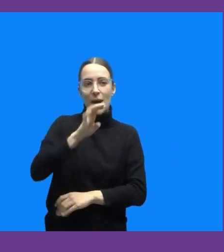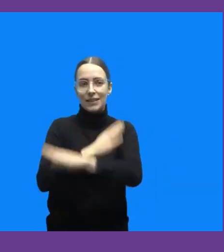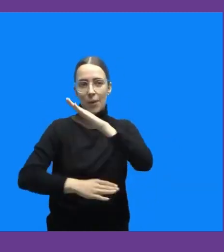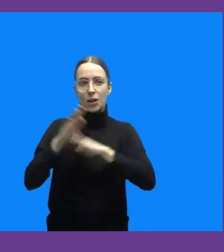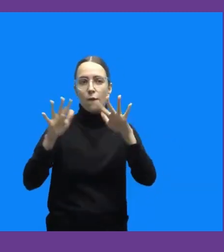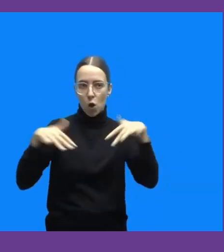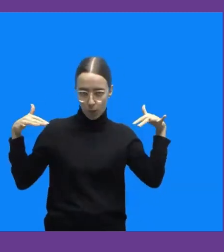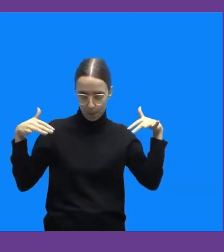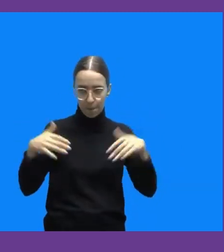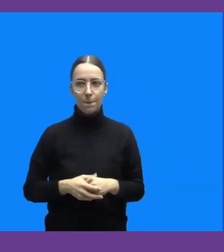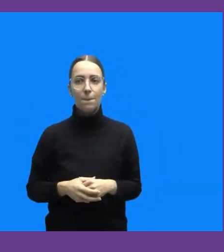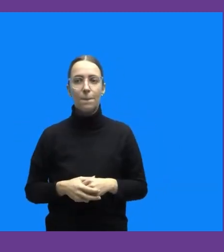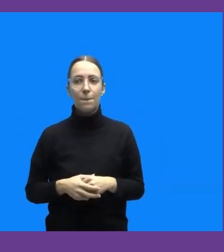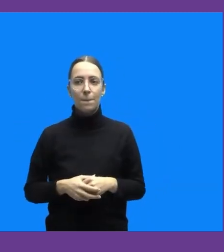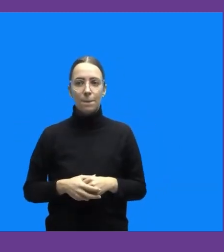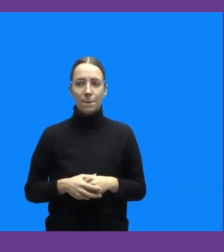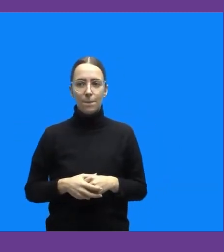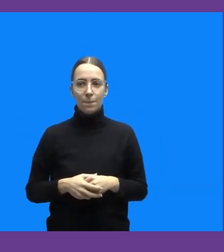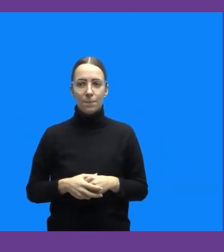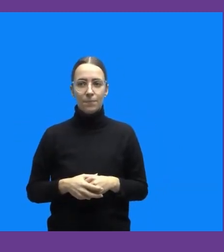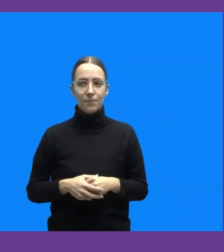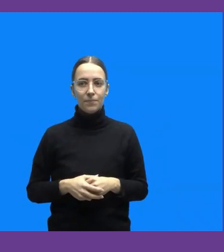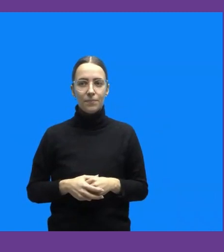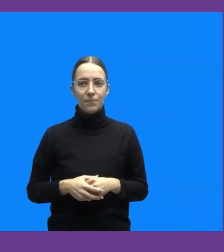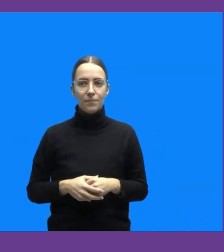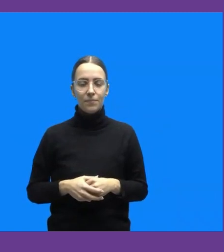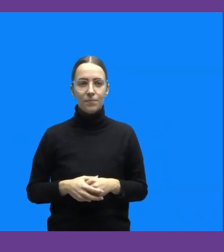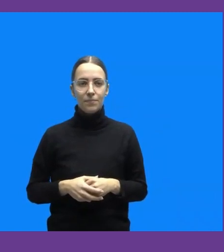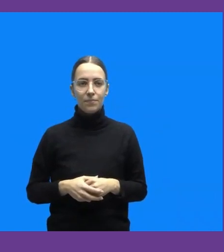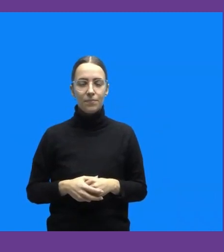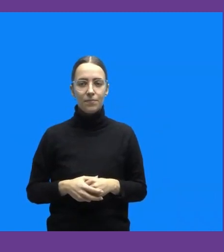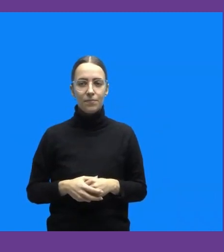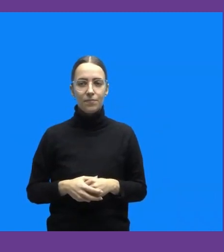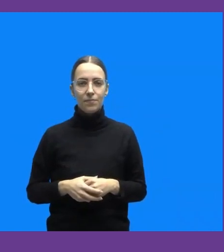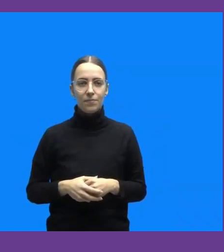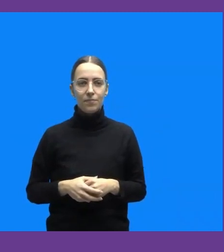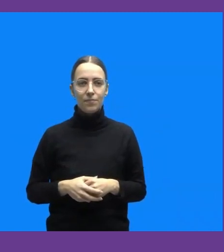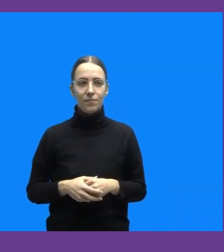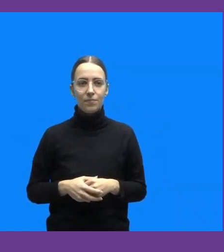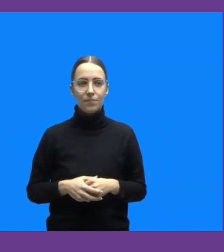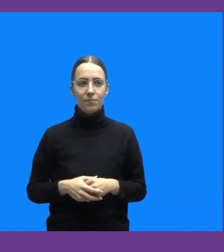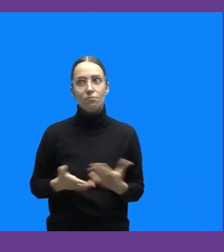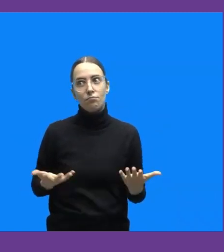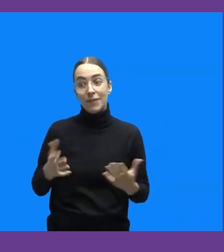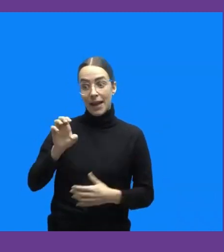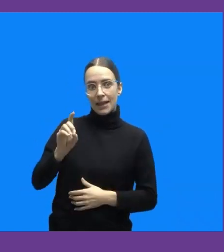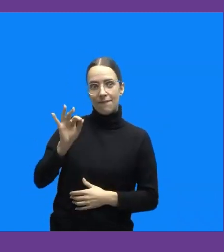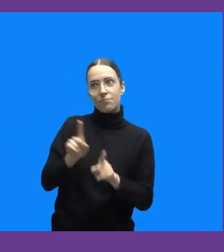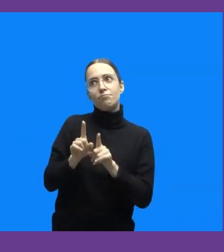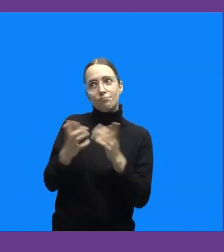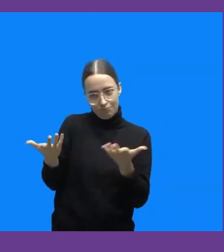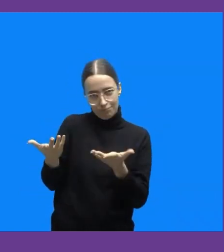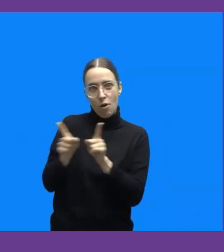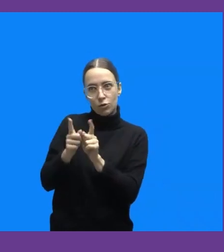11. What we did in this project, I will try to be brief, This project lasts 2 years, so